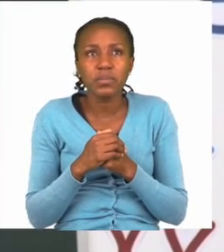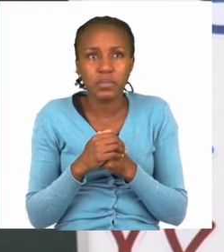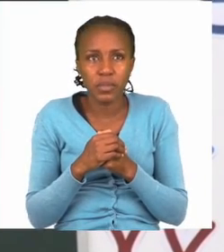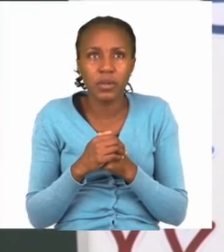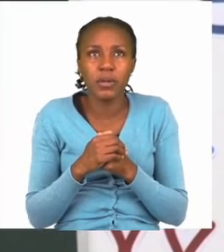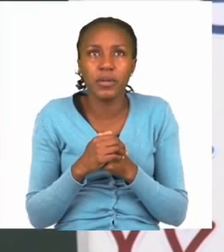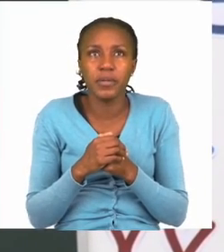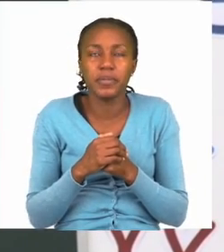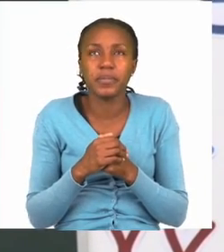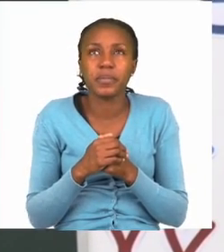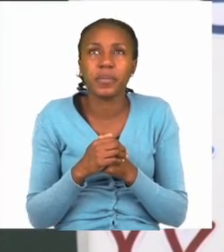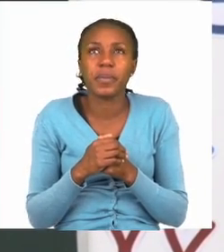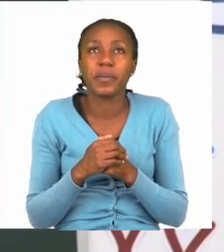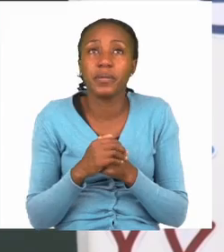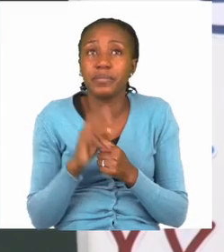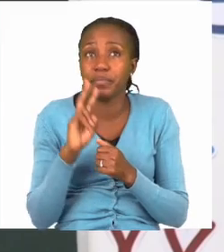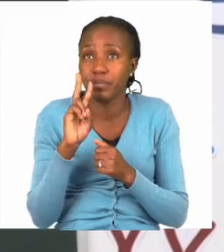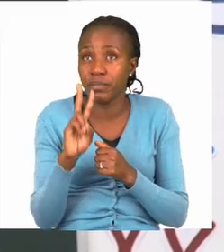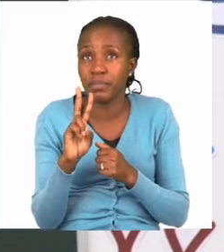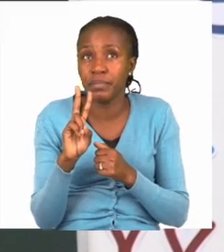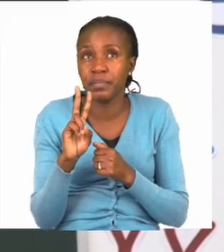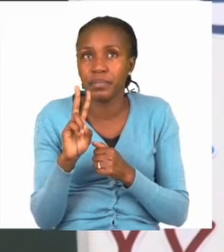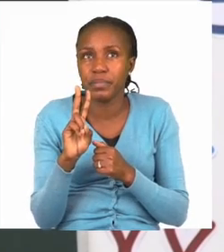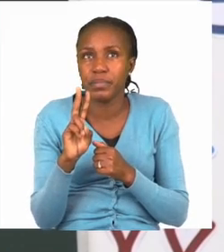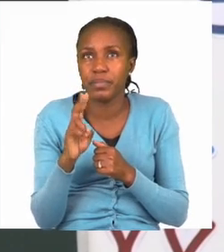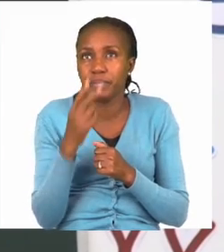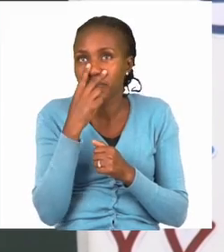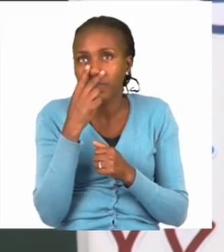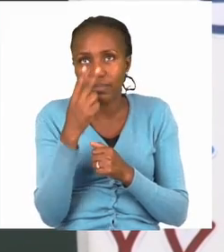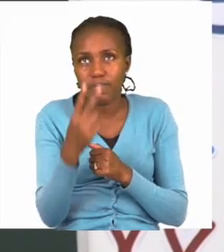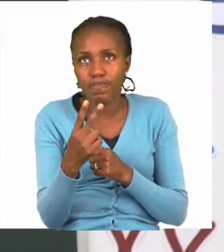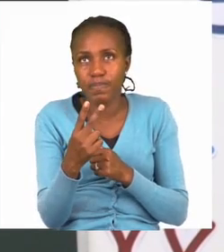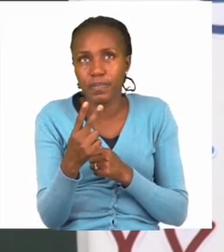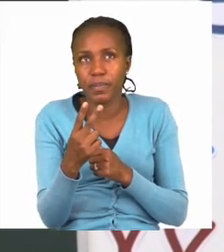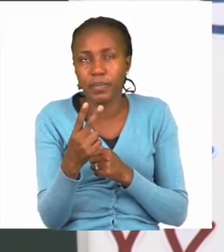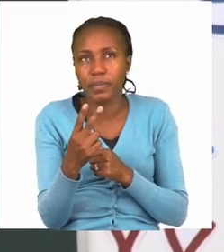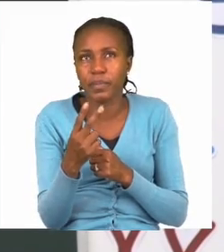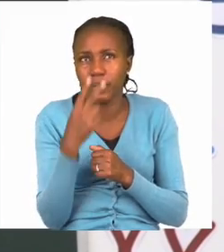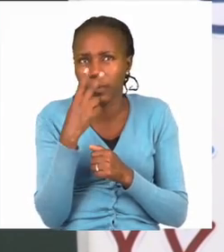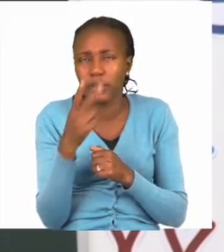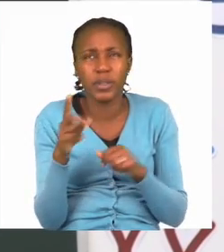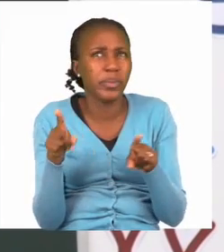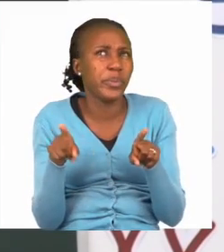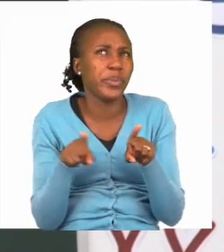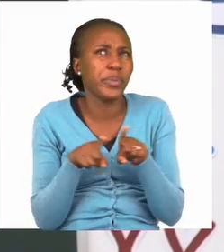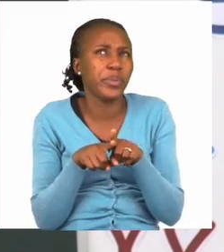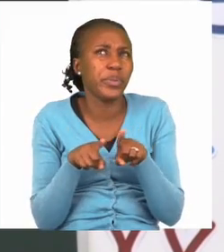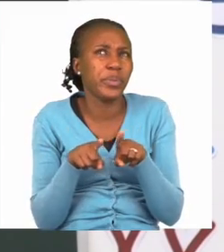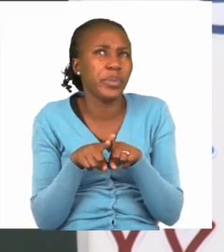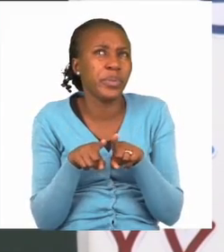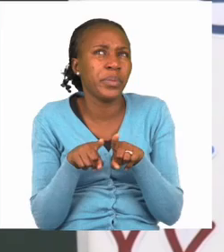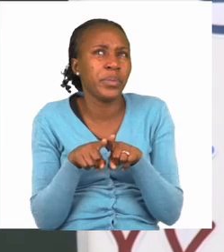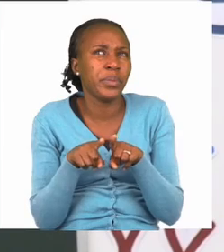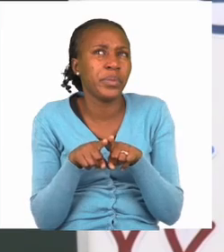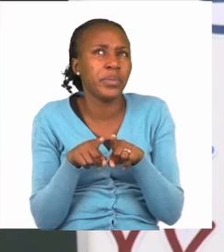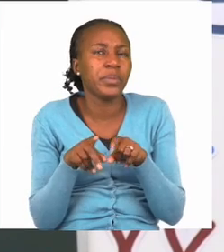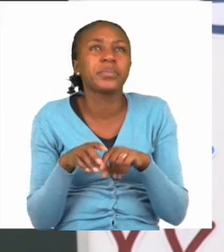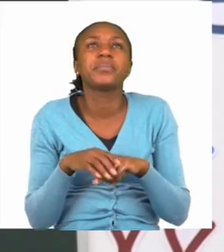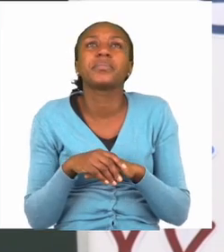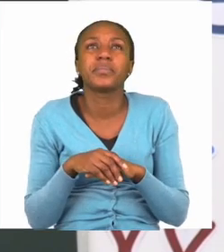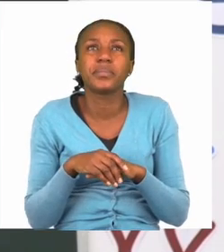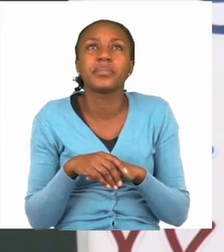two markers. If you look carefully, you will see that they are exactly the